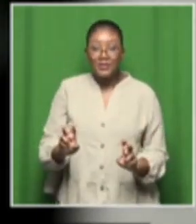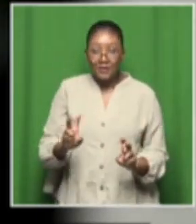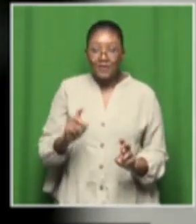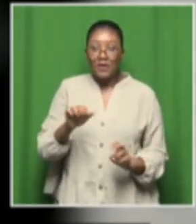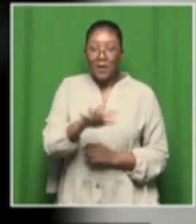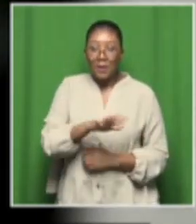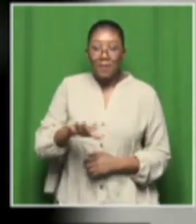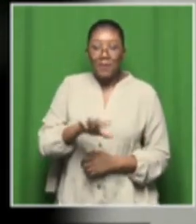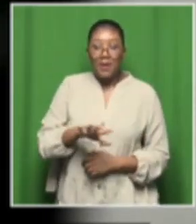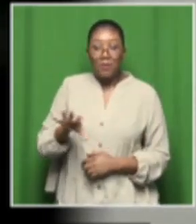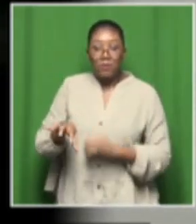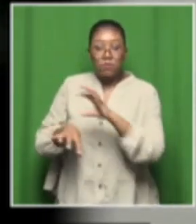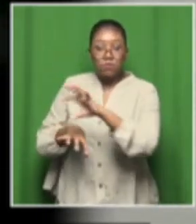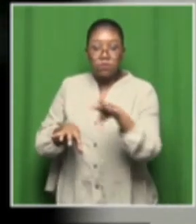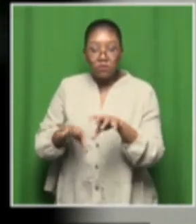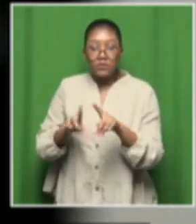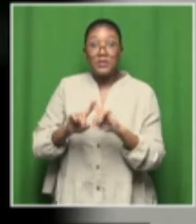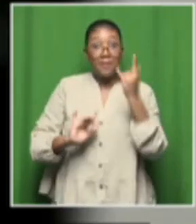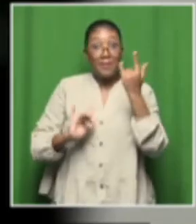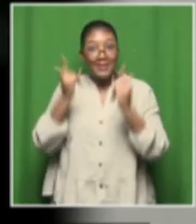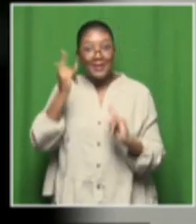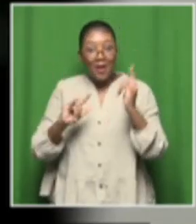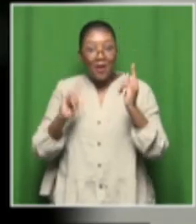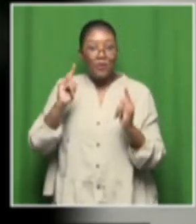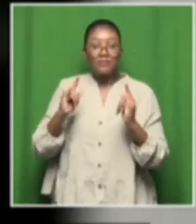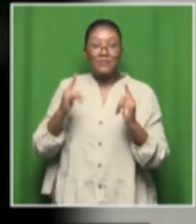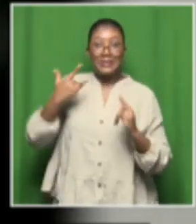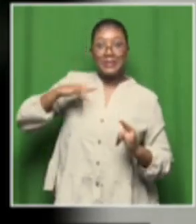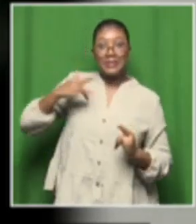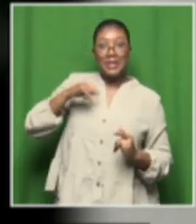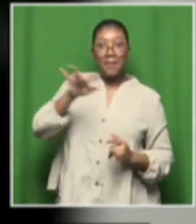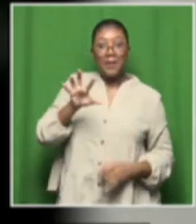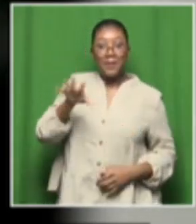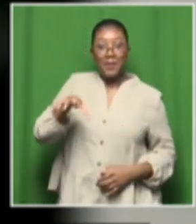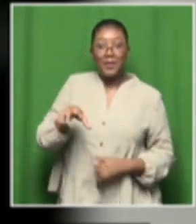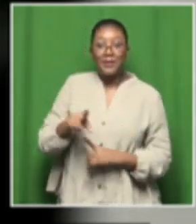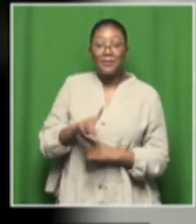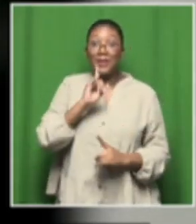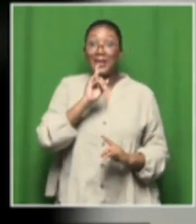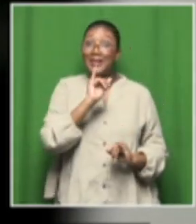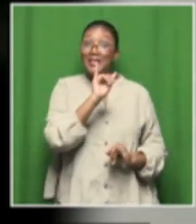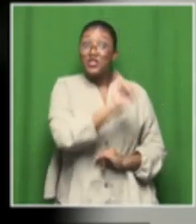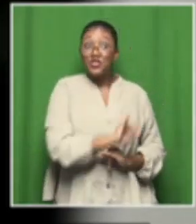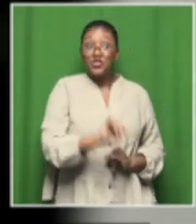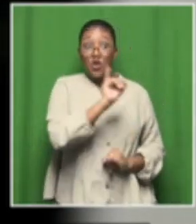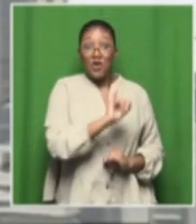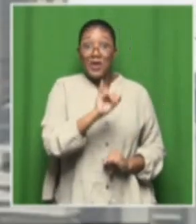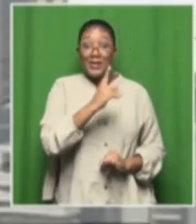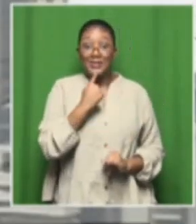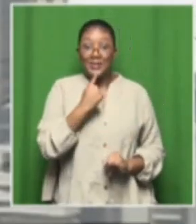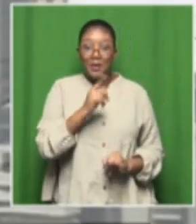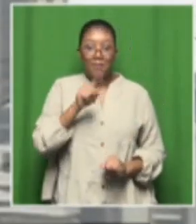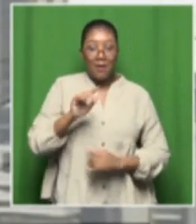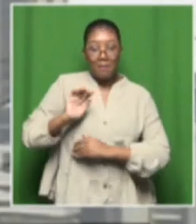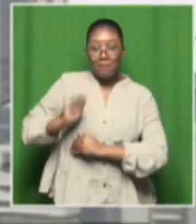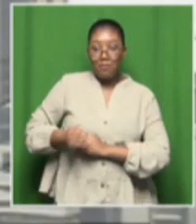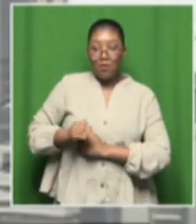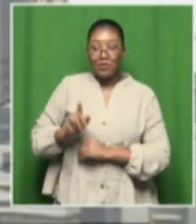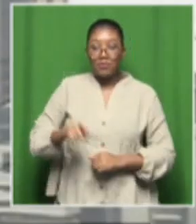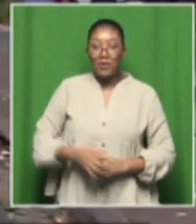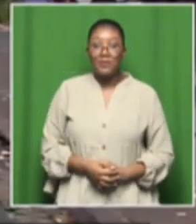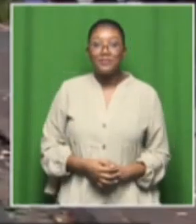areas of consumption, the urban areas. And what we're seeing is that the insurance industry are now saying you need to have surge protection. CBI